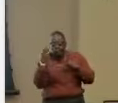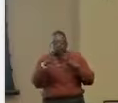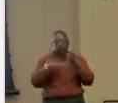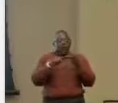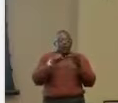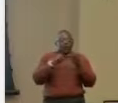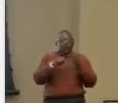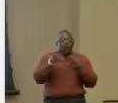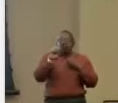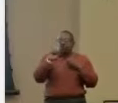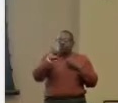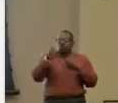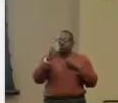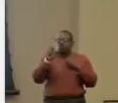syndrome,